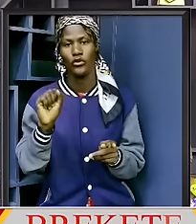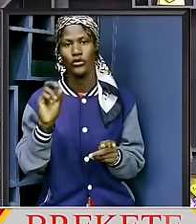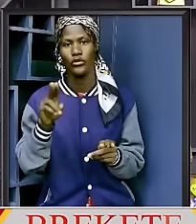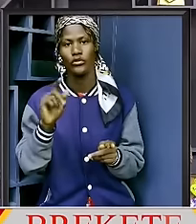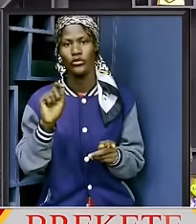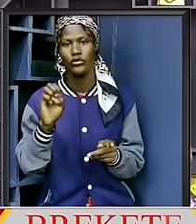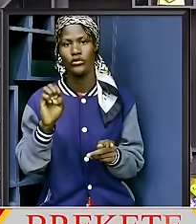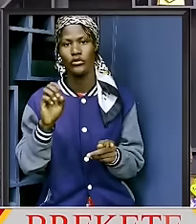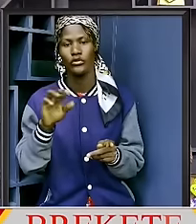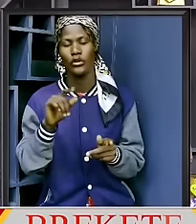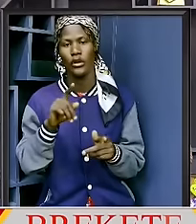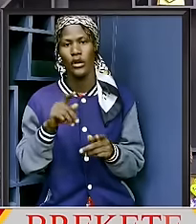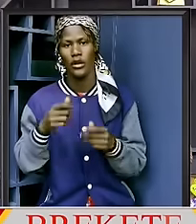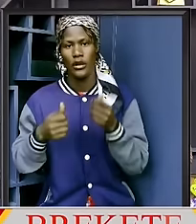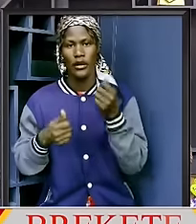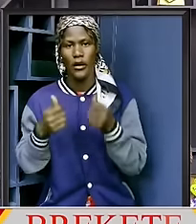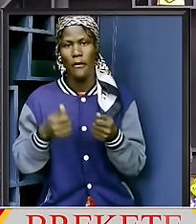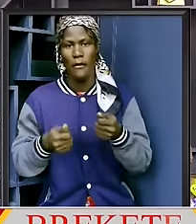Now,